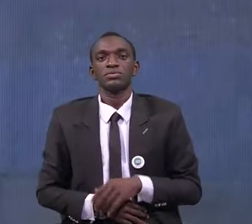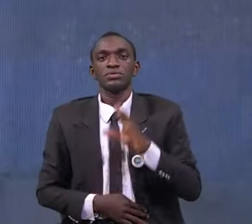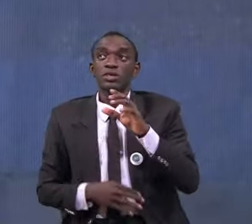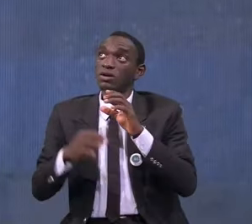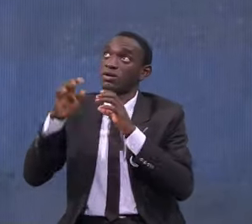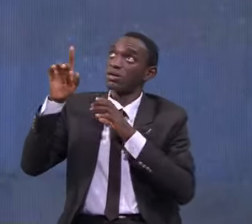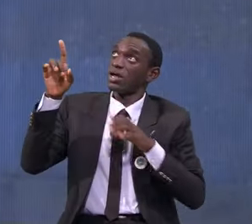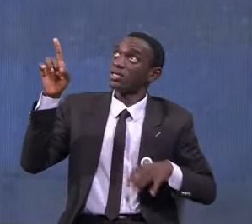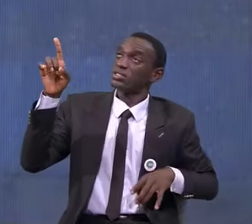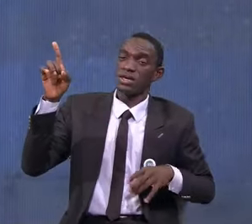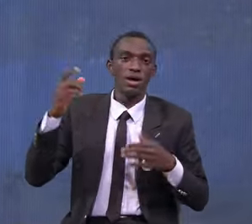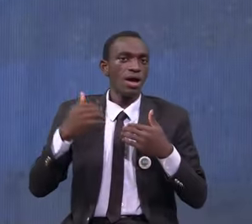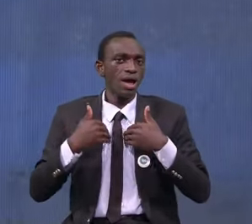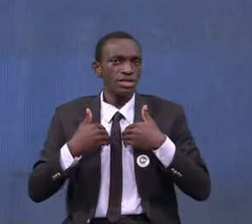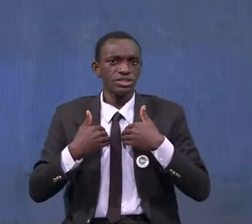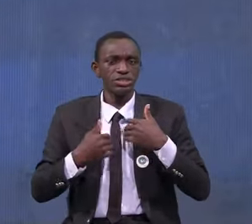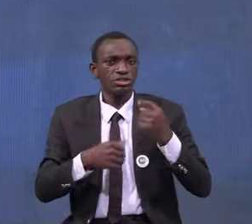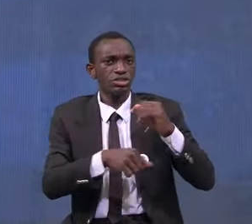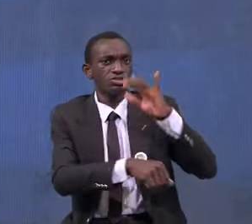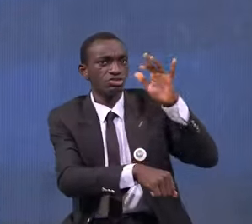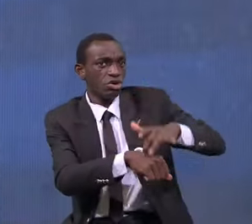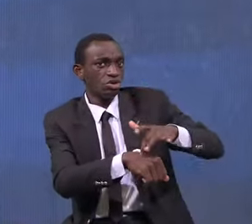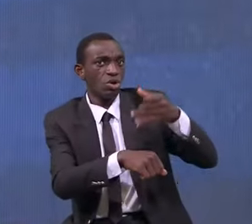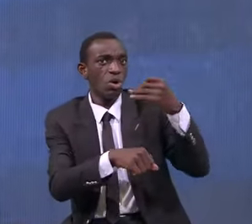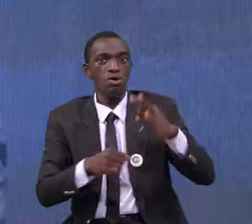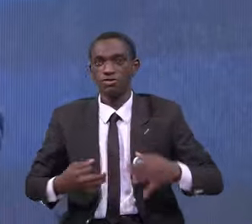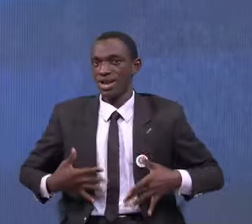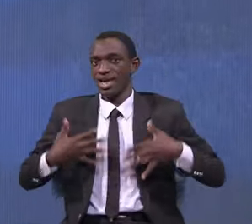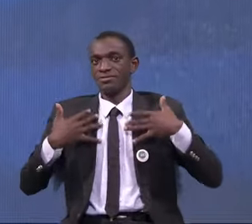Christ has the touch of life.